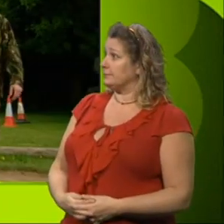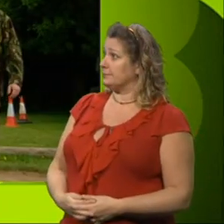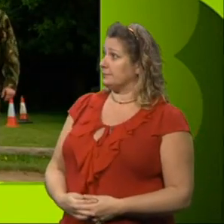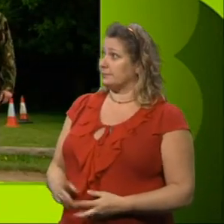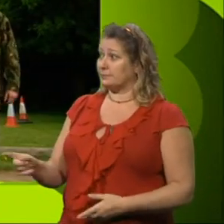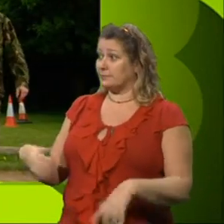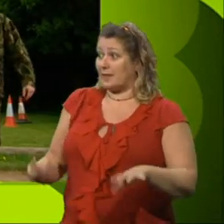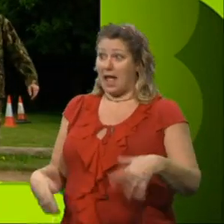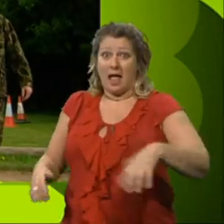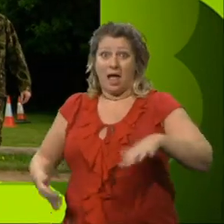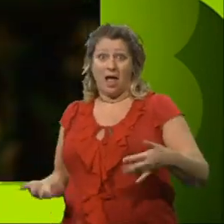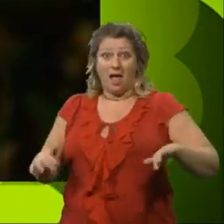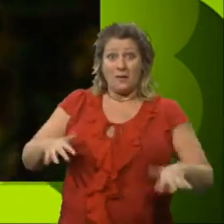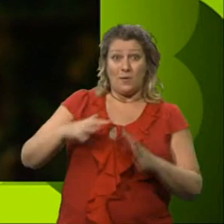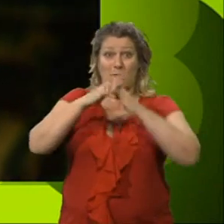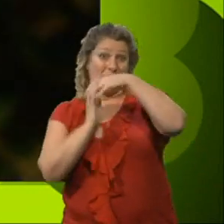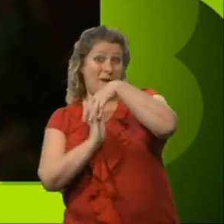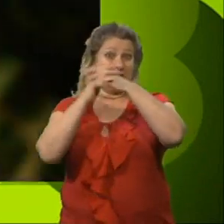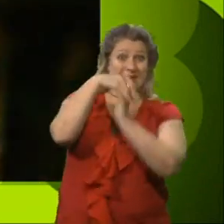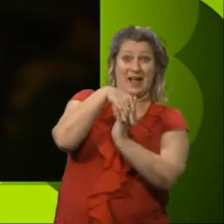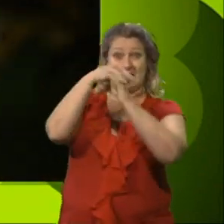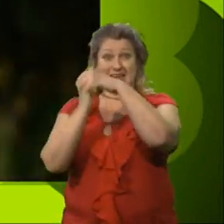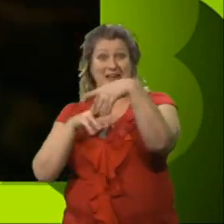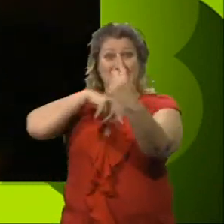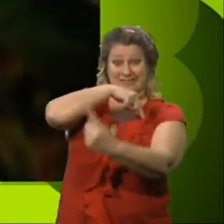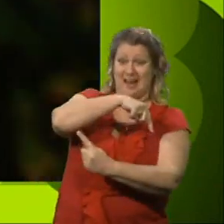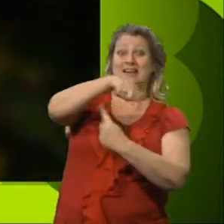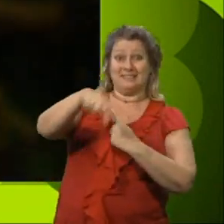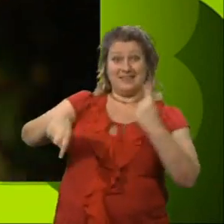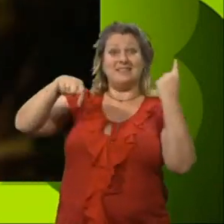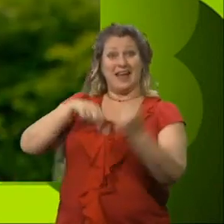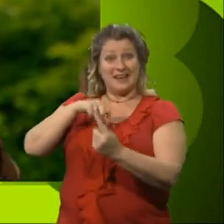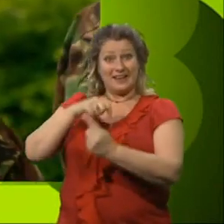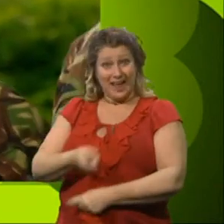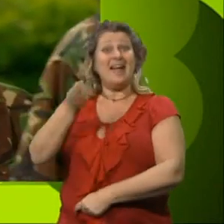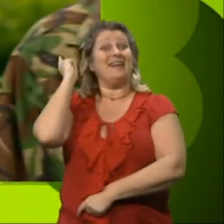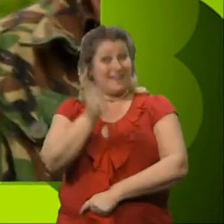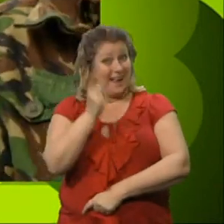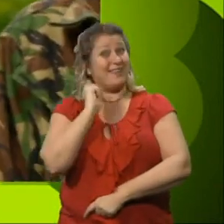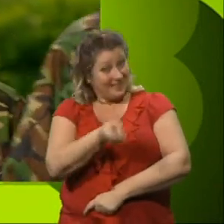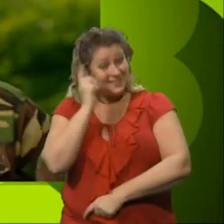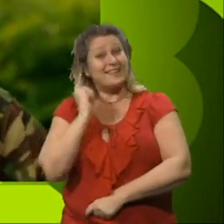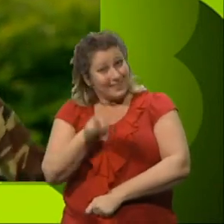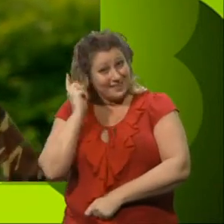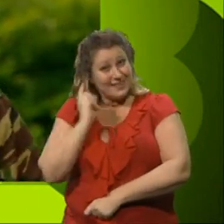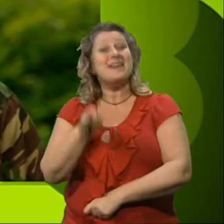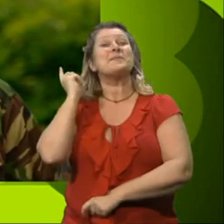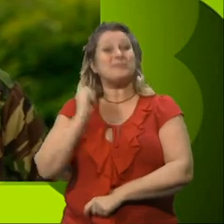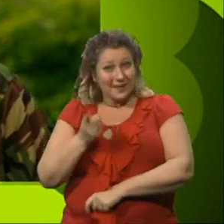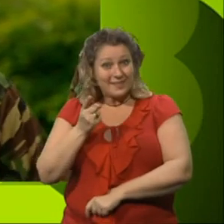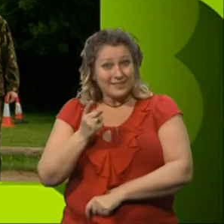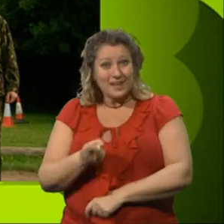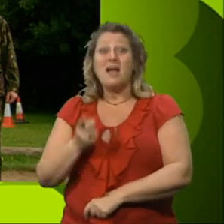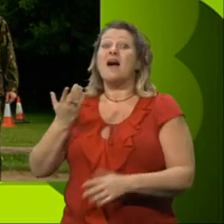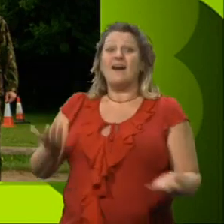You shake it all about. You do the okey-cokey and you turn around. That's what it's all